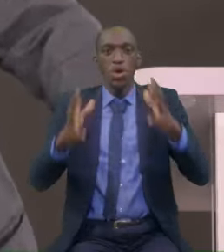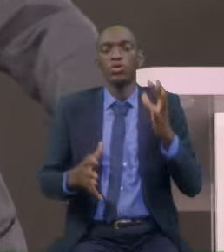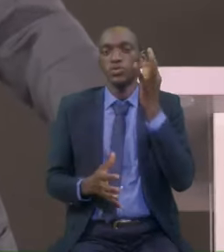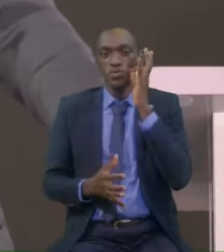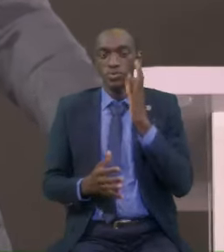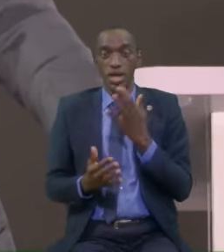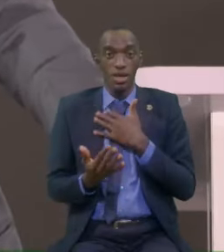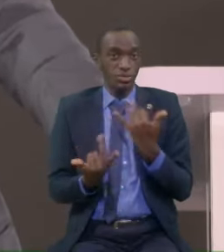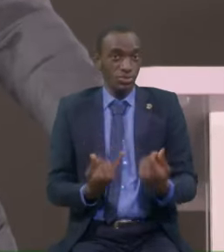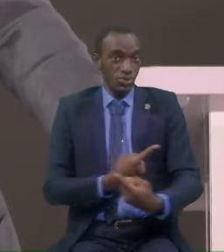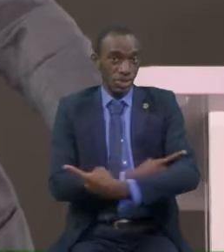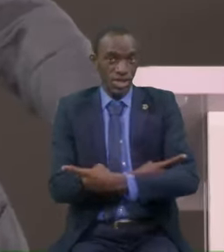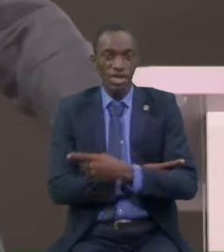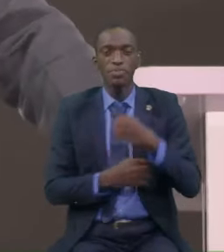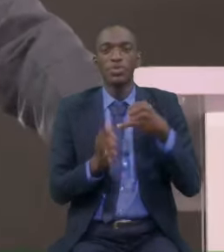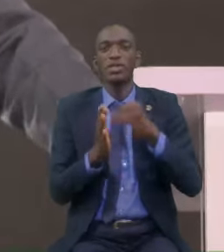will start.